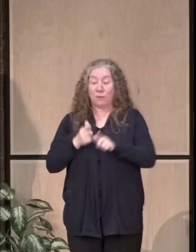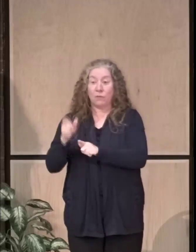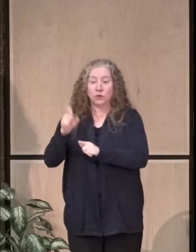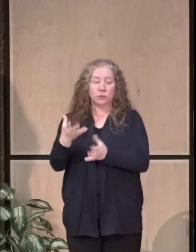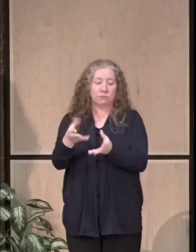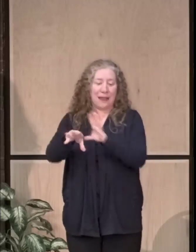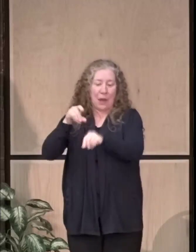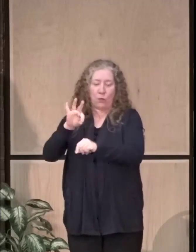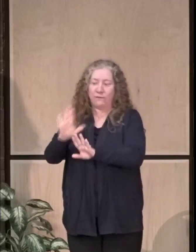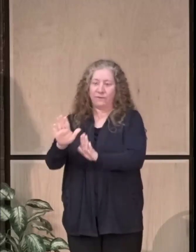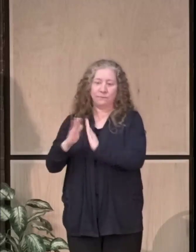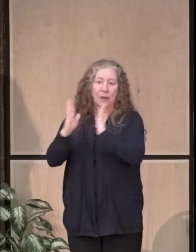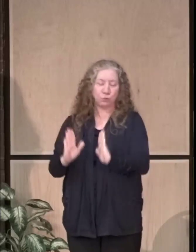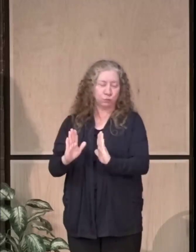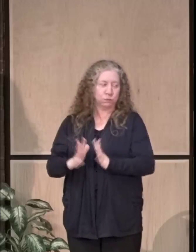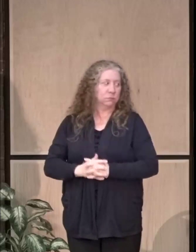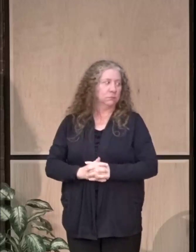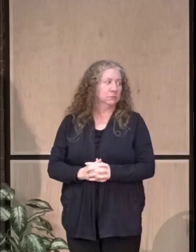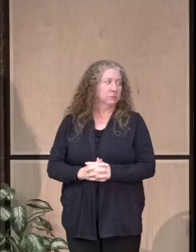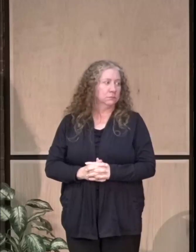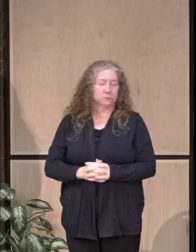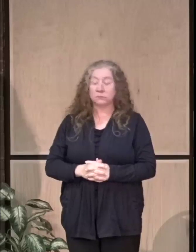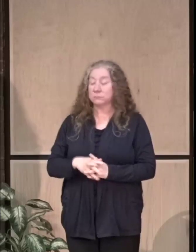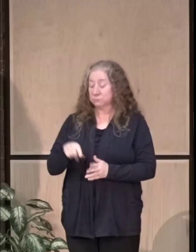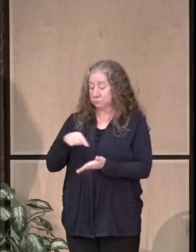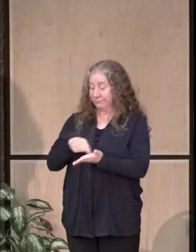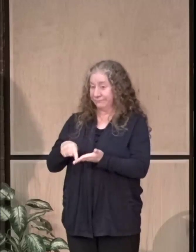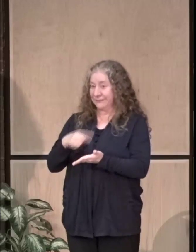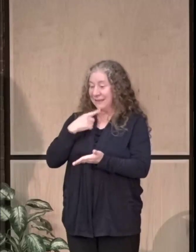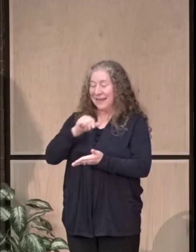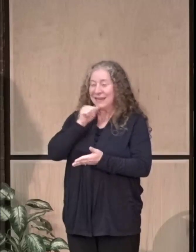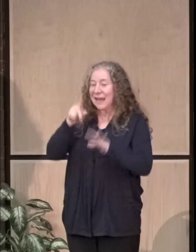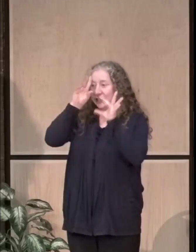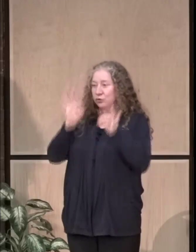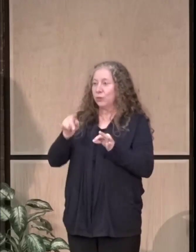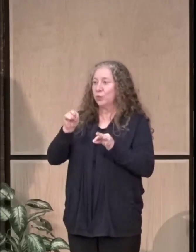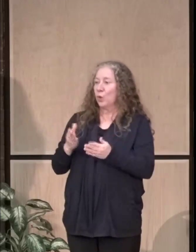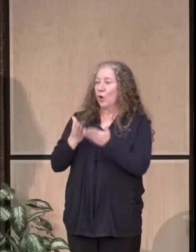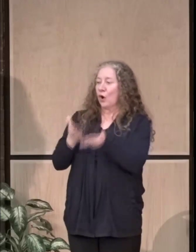was referring to. And then it says, it was determined that it was not necessary to offer to have